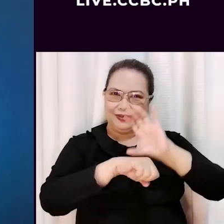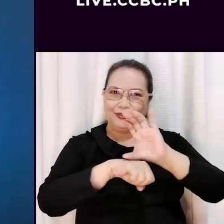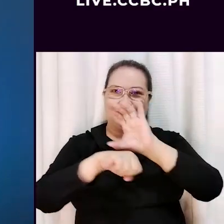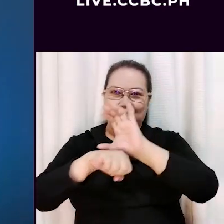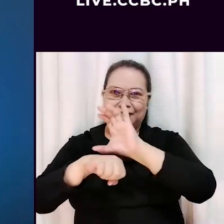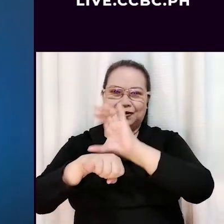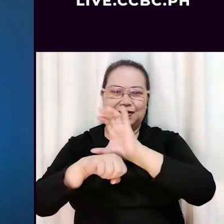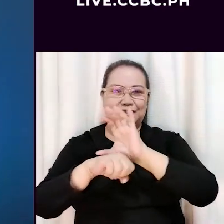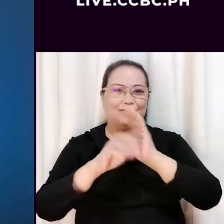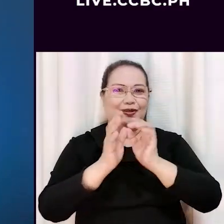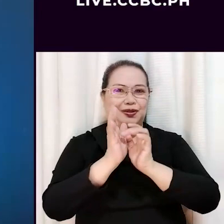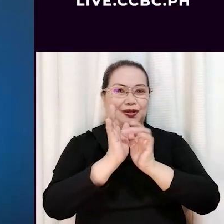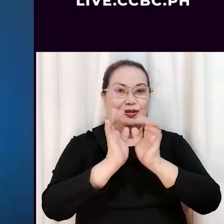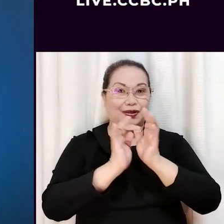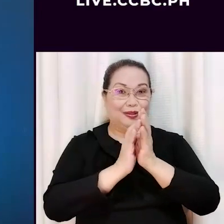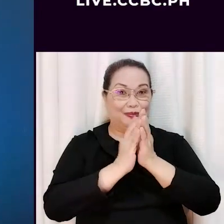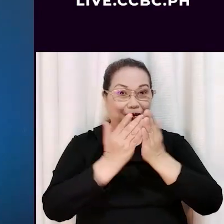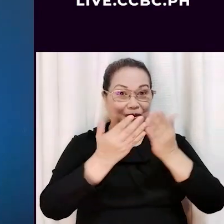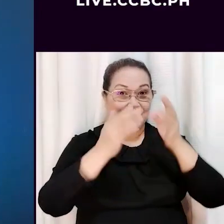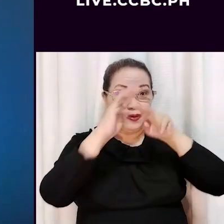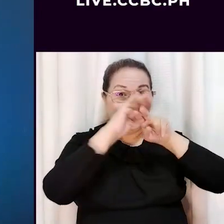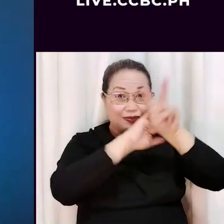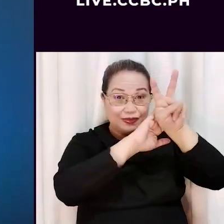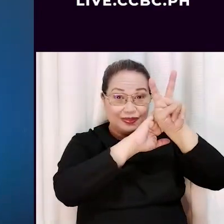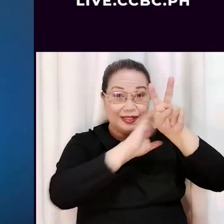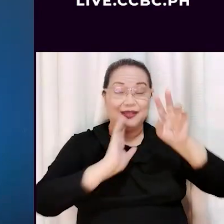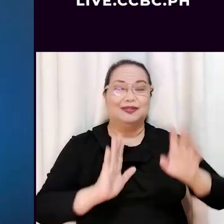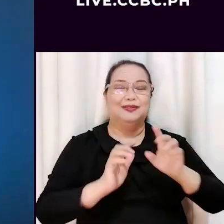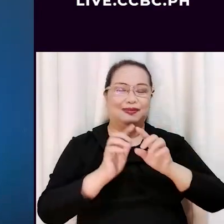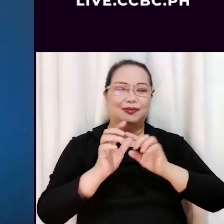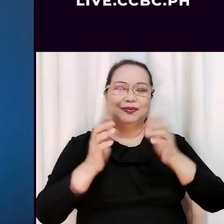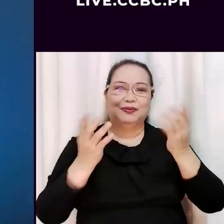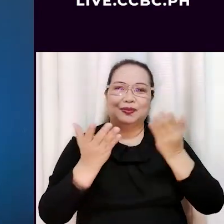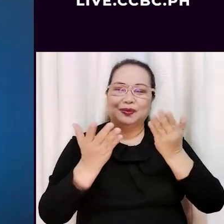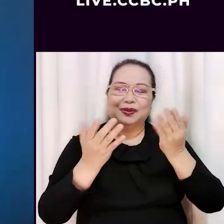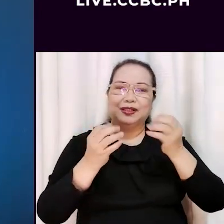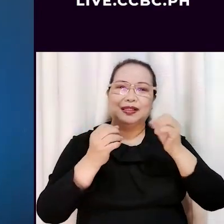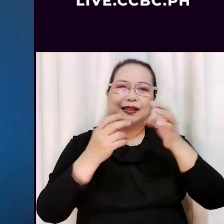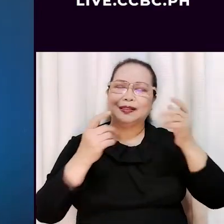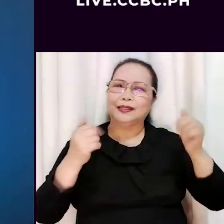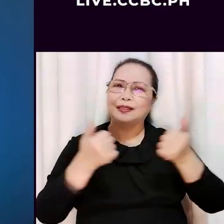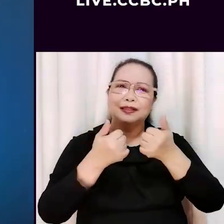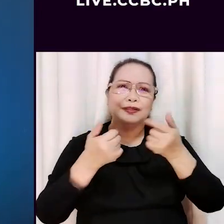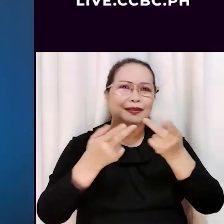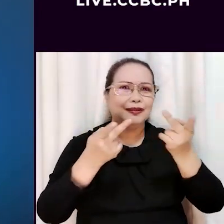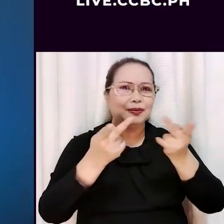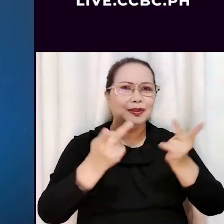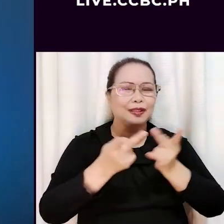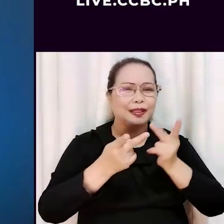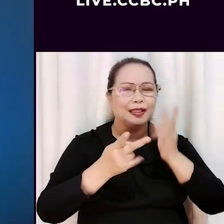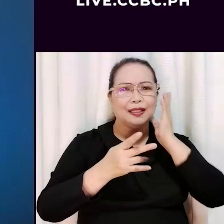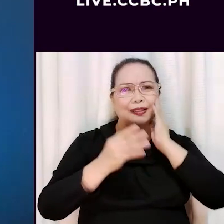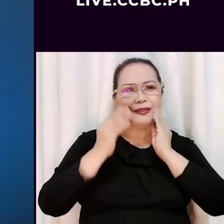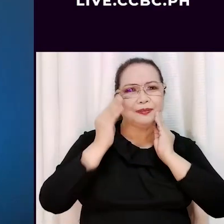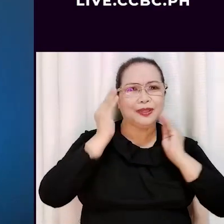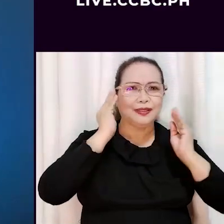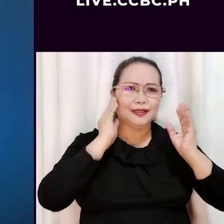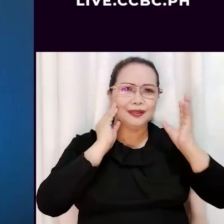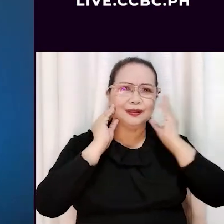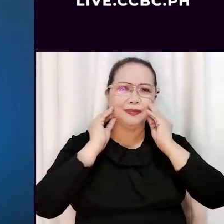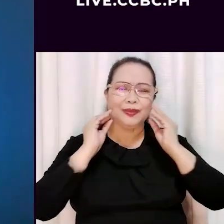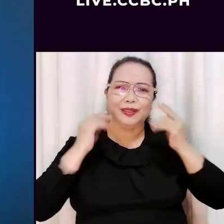book of Revelation to emerge from where they were in the challenges and tribulations they were undergoing